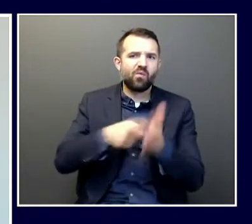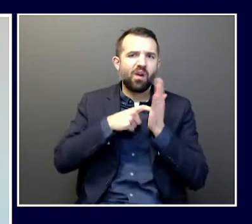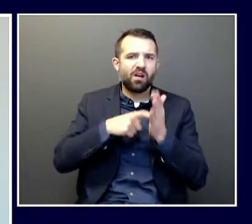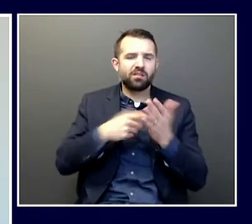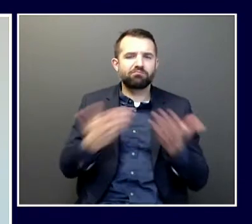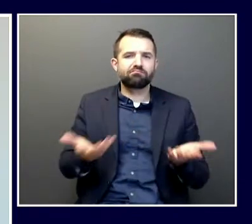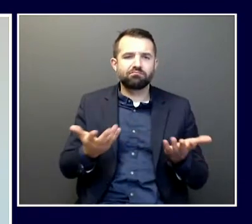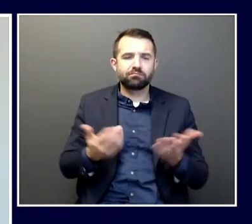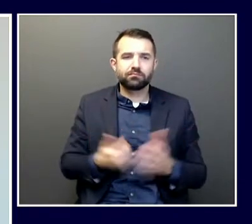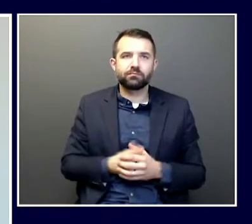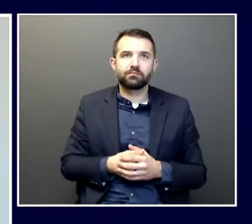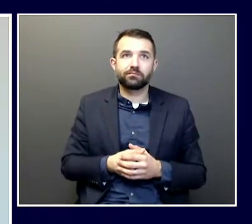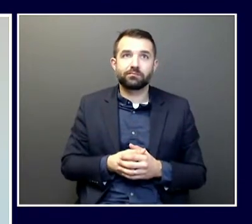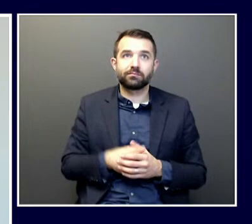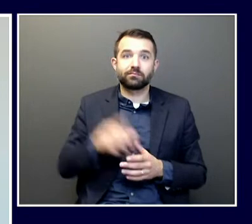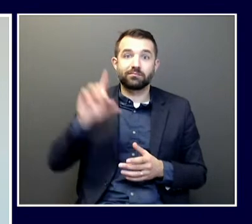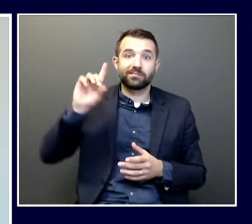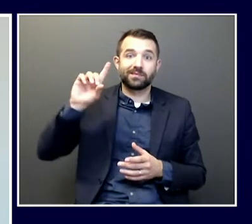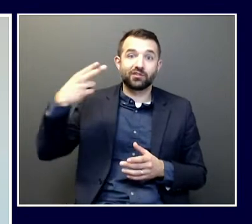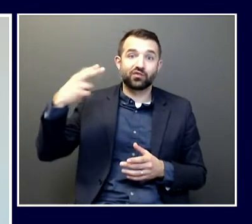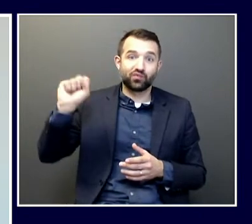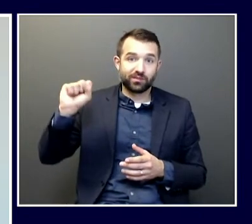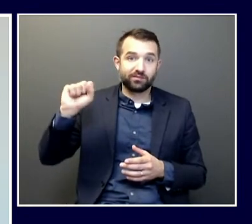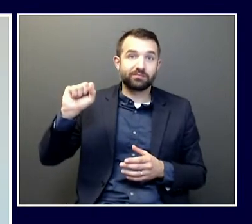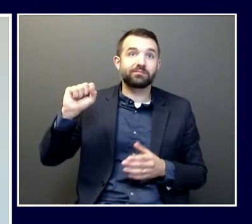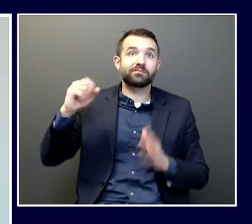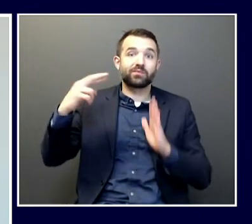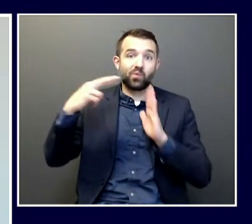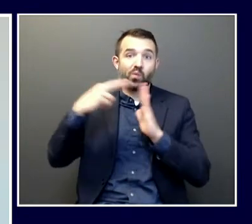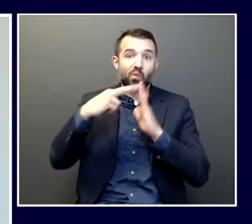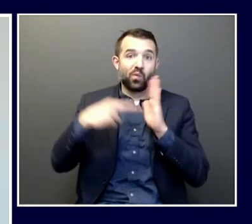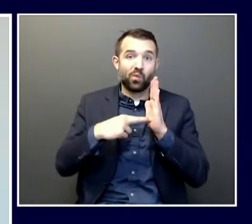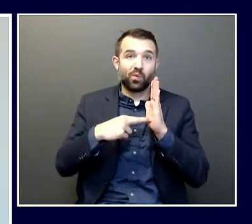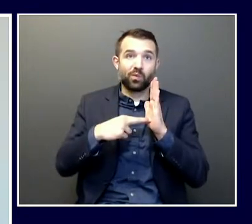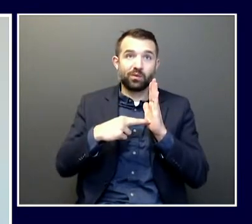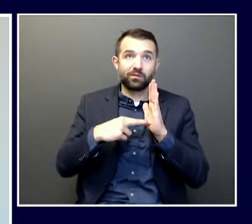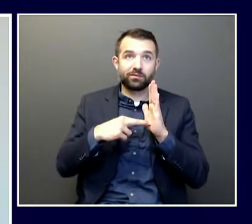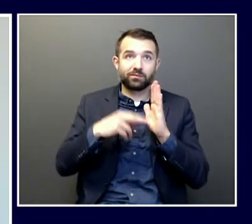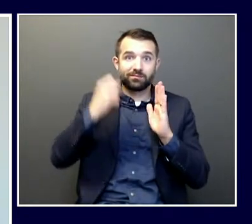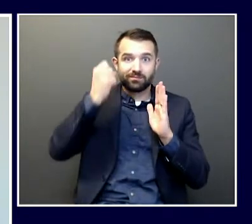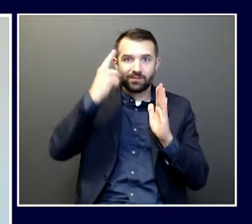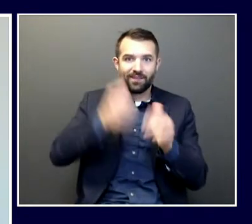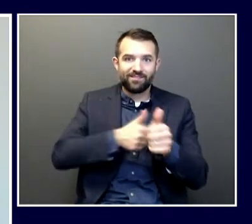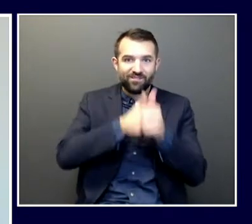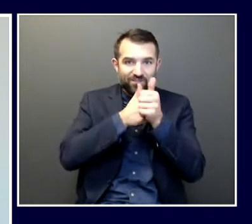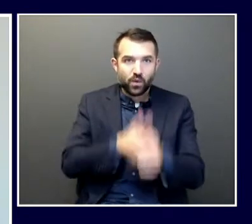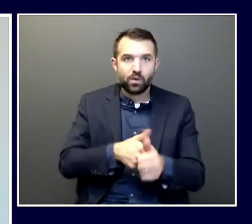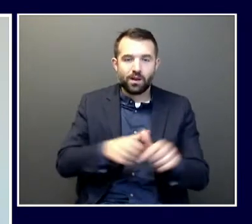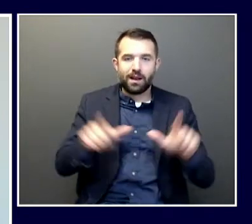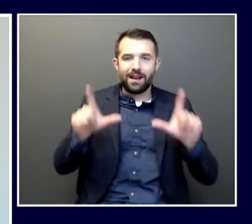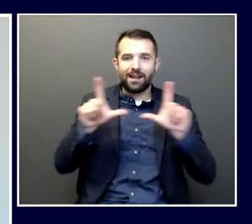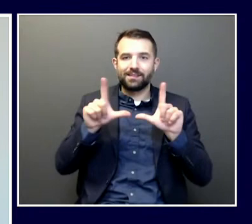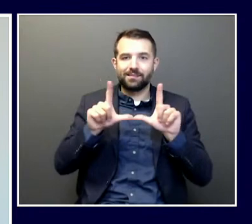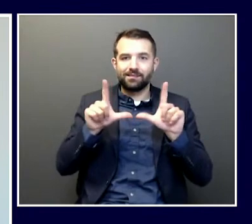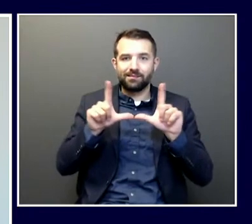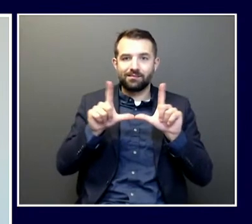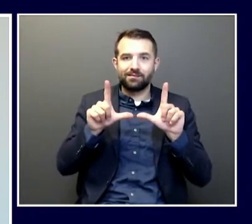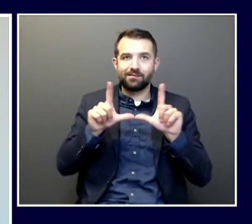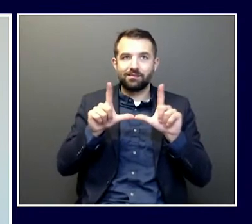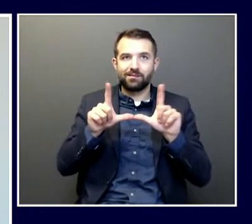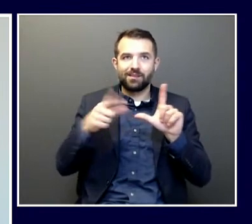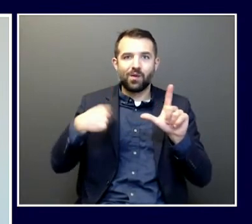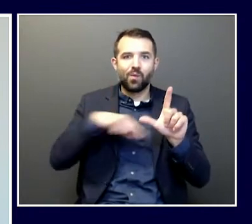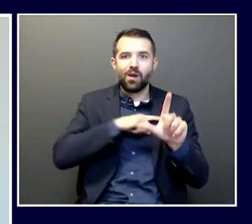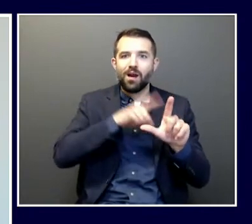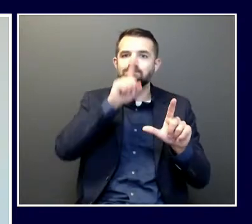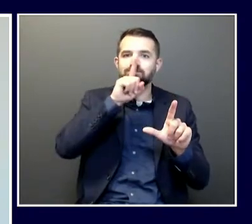to facilities that are licensed by the department. We do not license corrections facilities or the clinics that are served